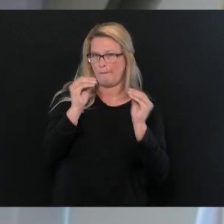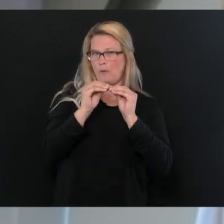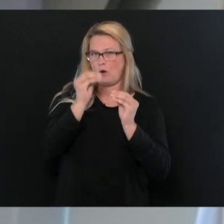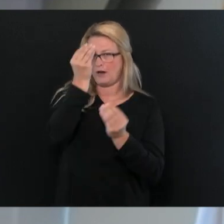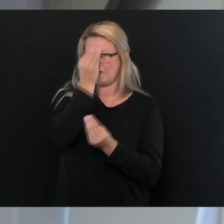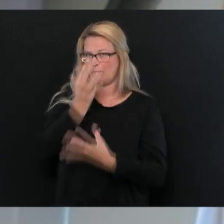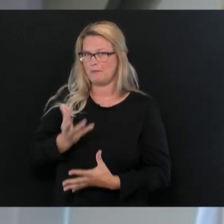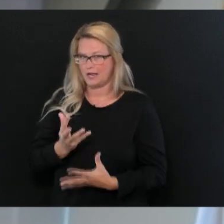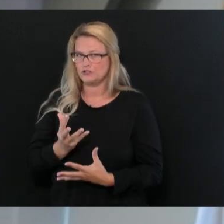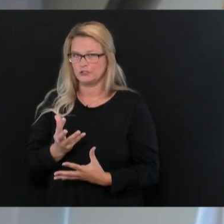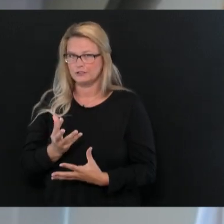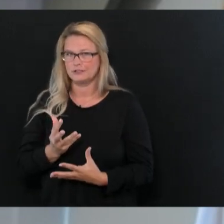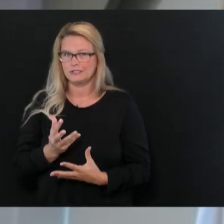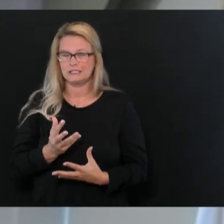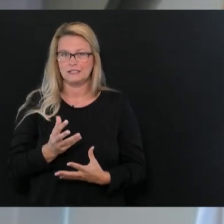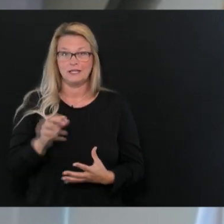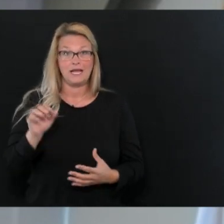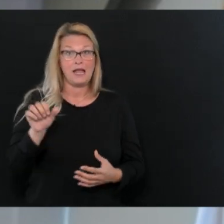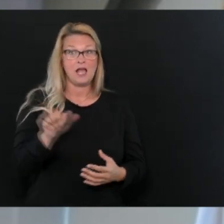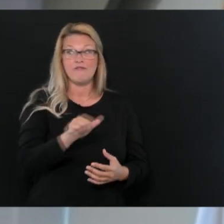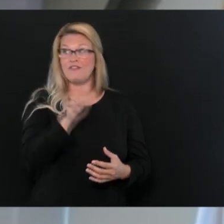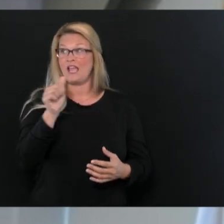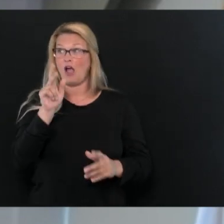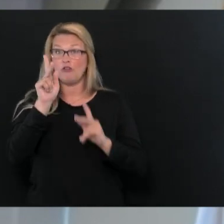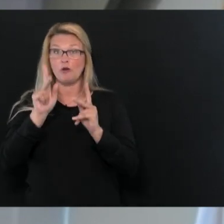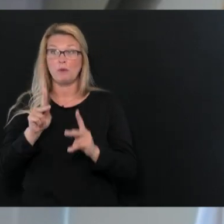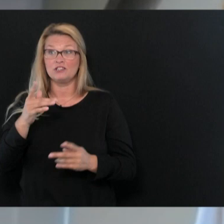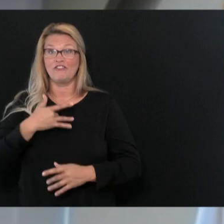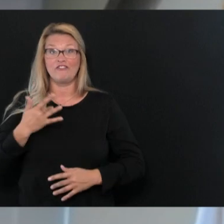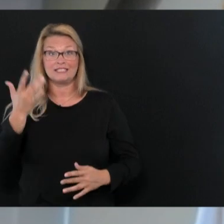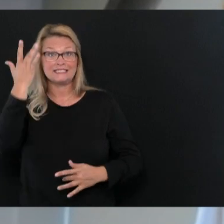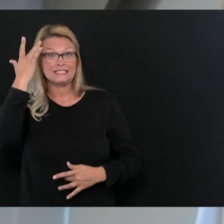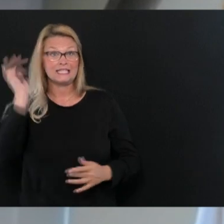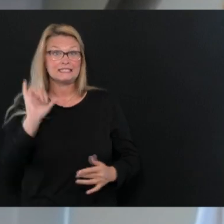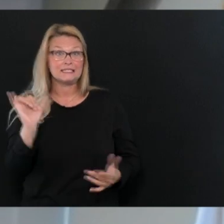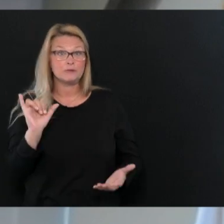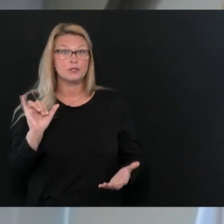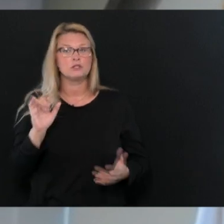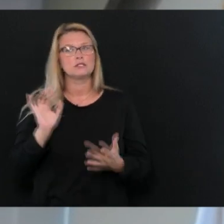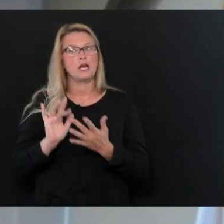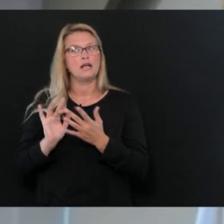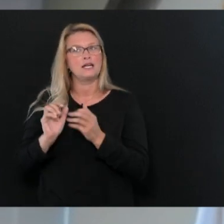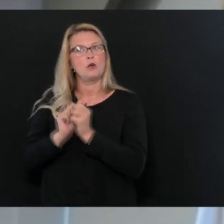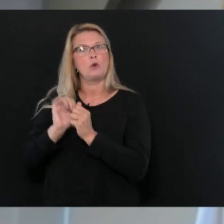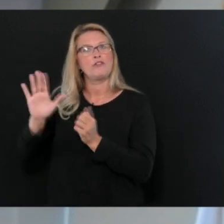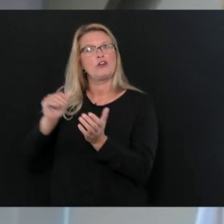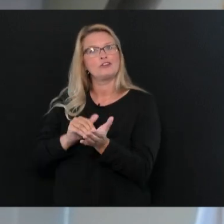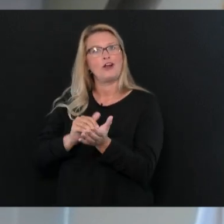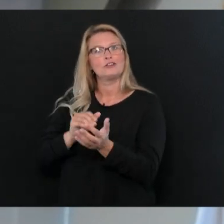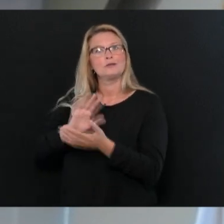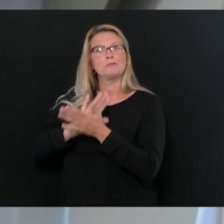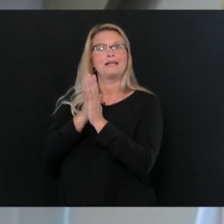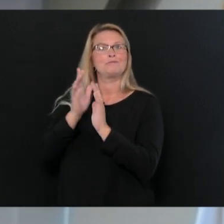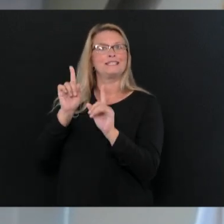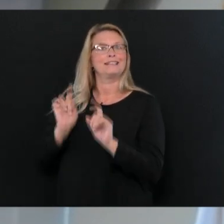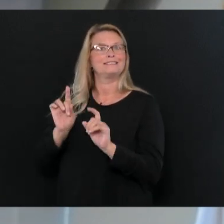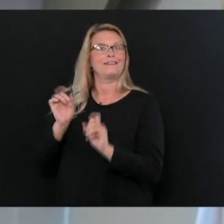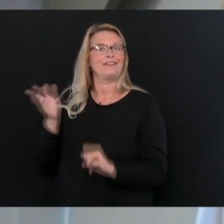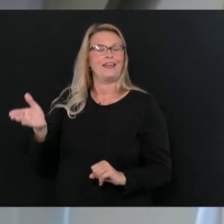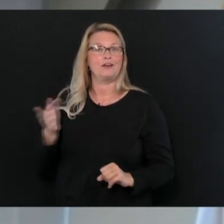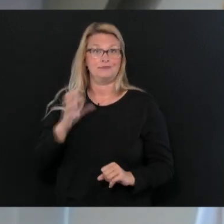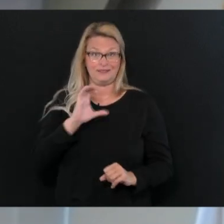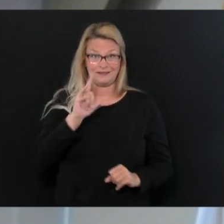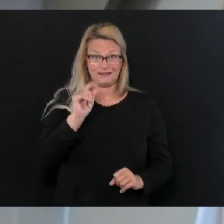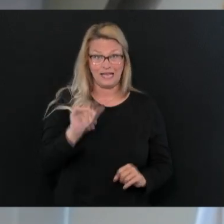the person if you're having other symptoms or any other questions to get in contact with your doctor or get tested. But I'll see if Clay has any